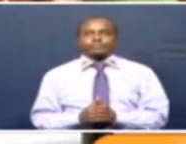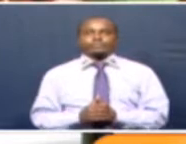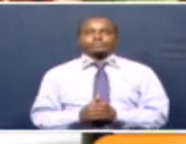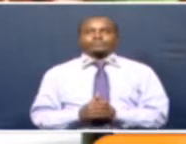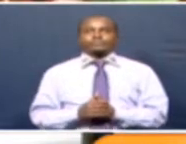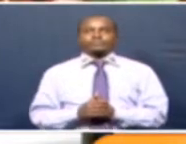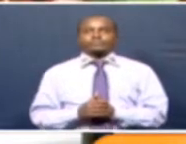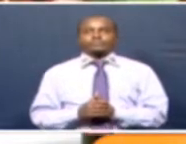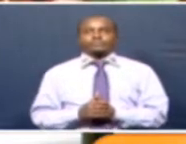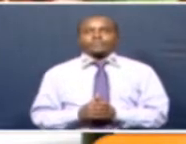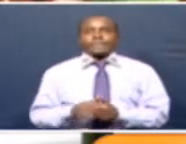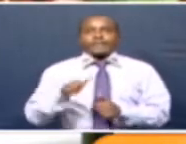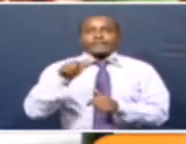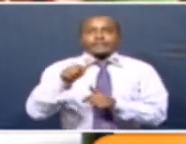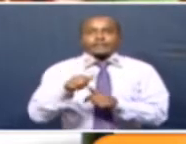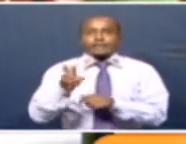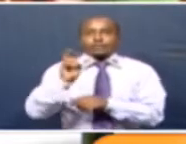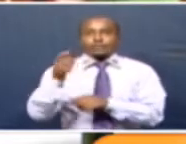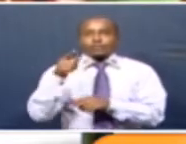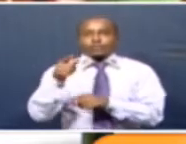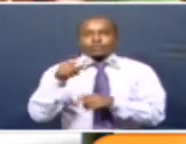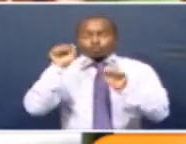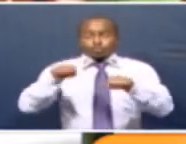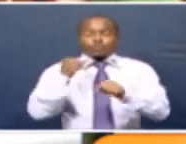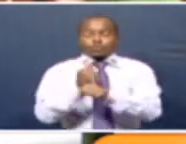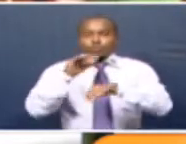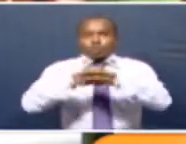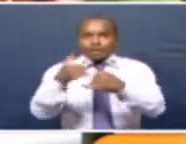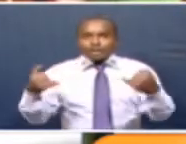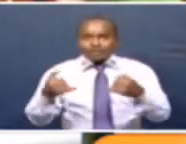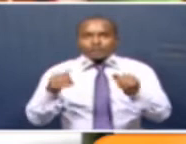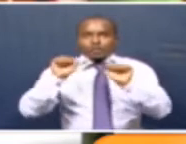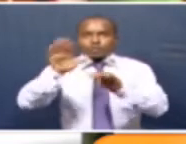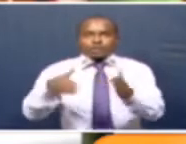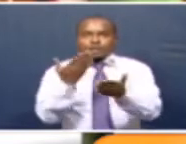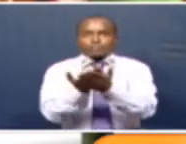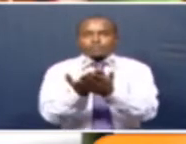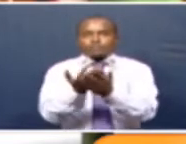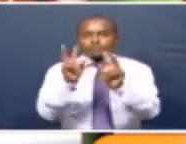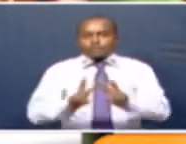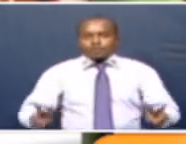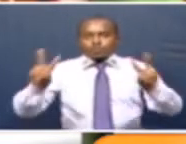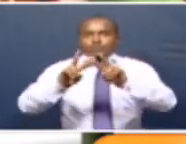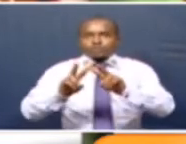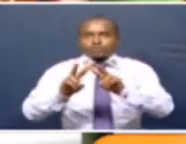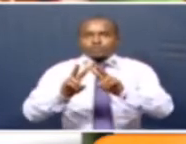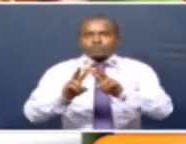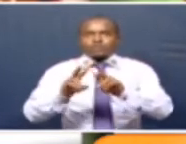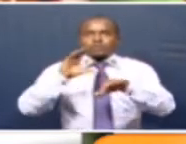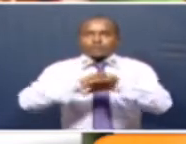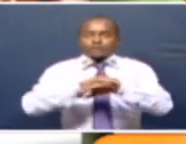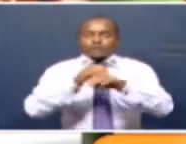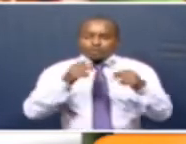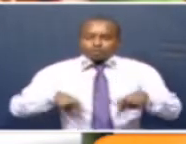is the most sought after service at the moment. So that you can do online at the moment. You can apply for valuation. You can seek consent to transfer